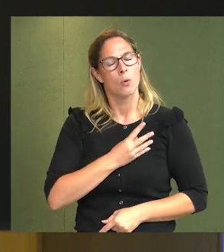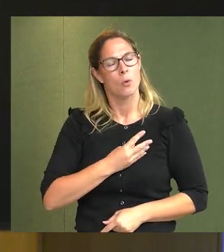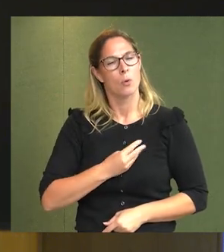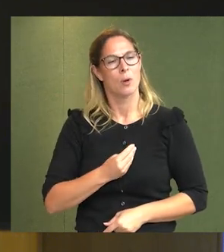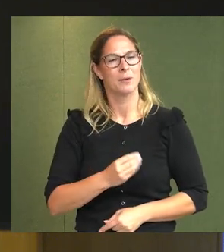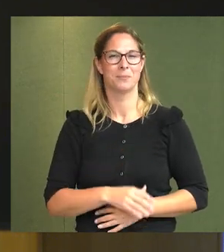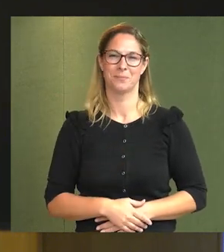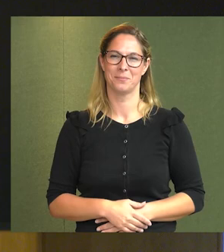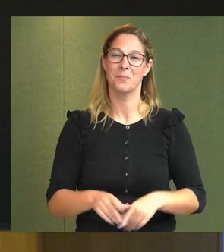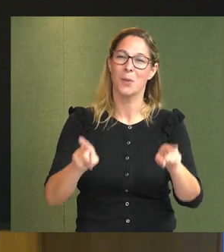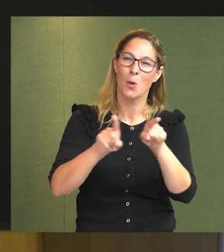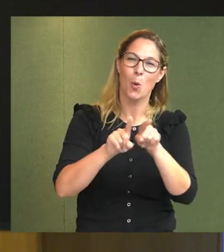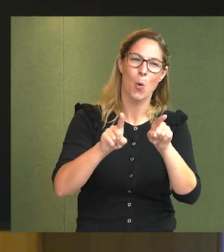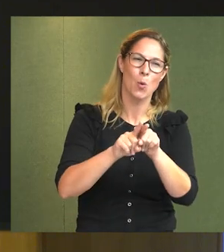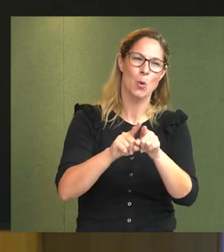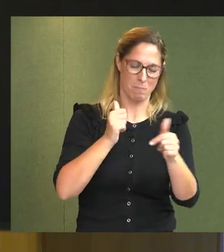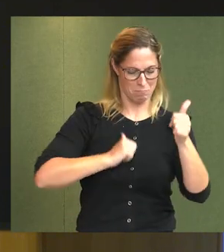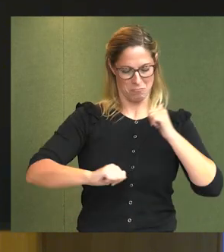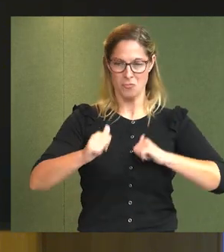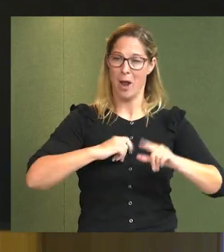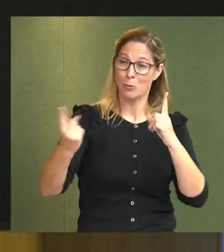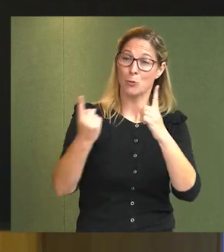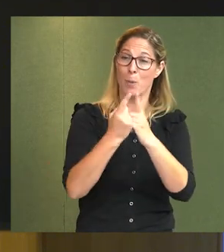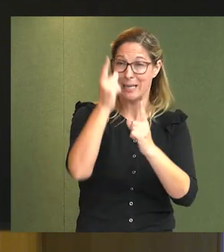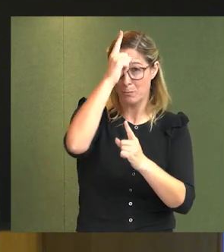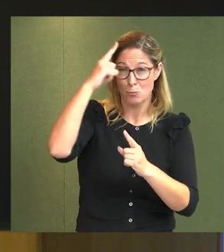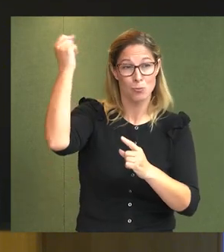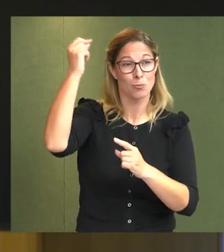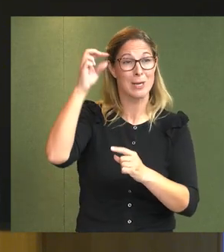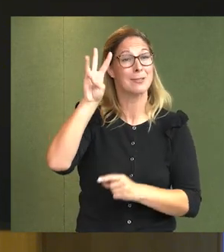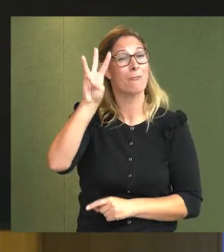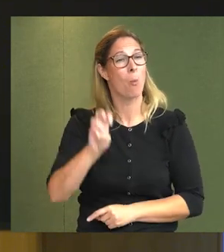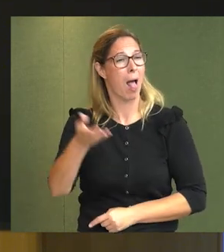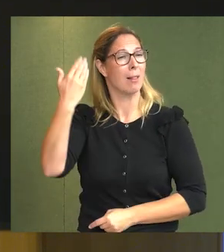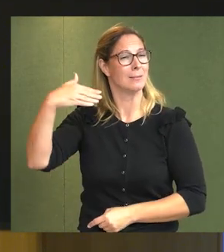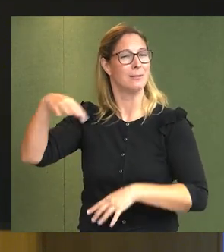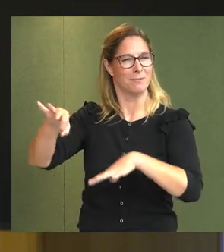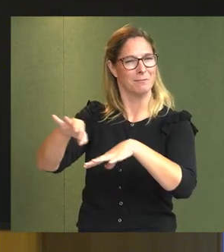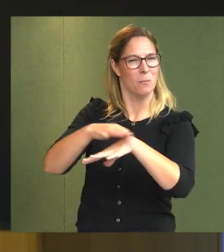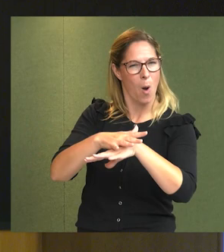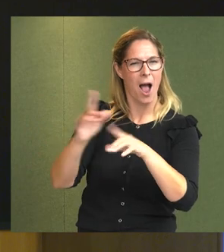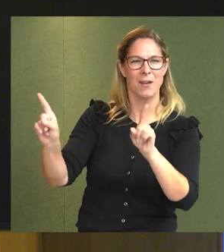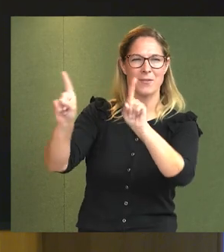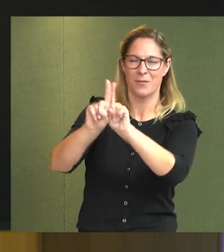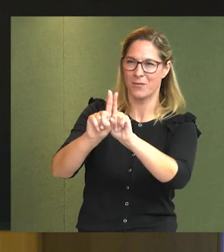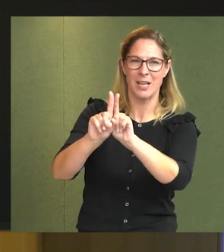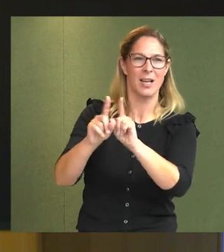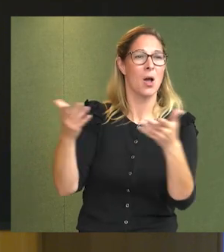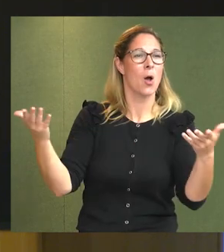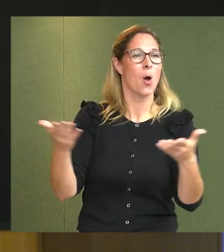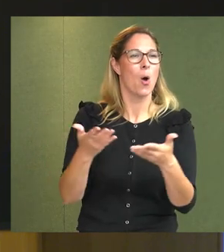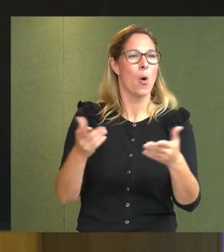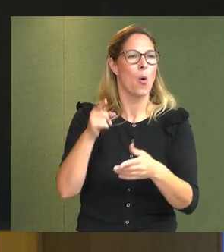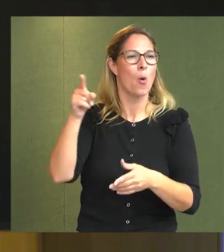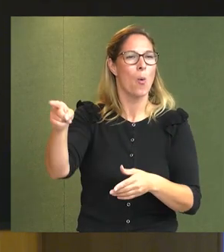wife on a visit to an Indian restaurant in Southall to highlight the importance of using local organic produce in our